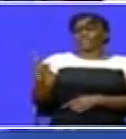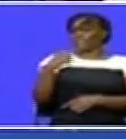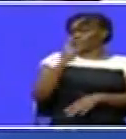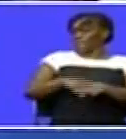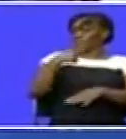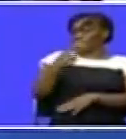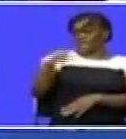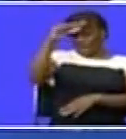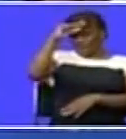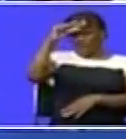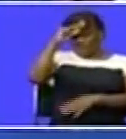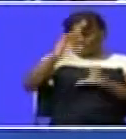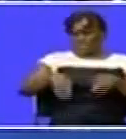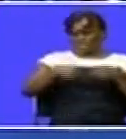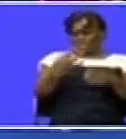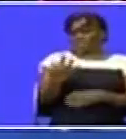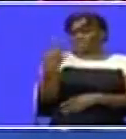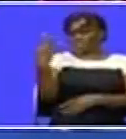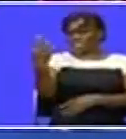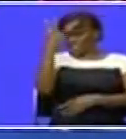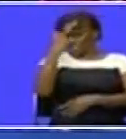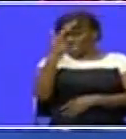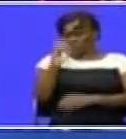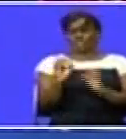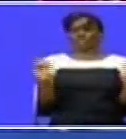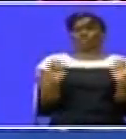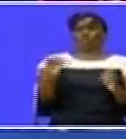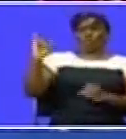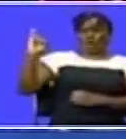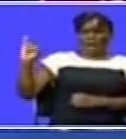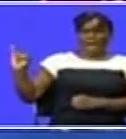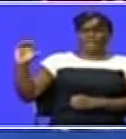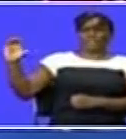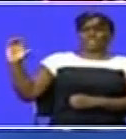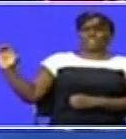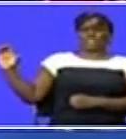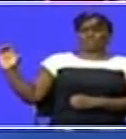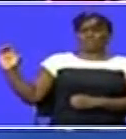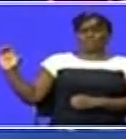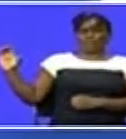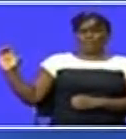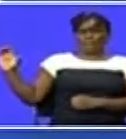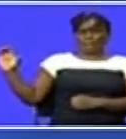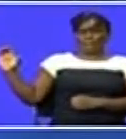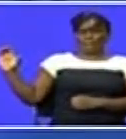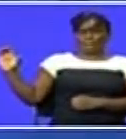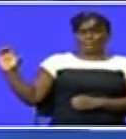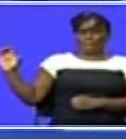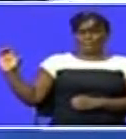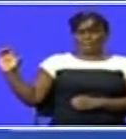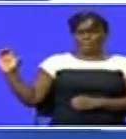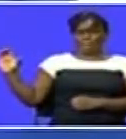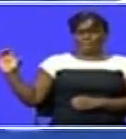said the government will not hand over three Kenyans sought by the Hague-based International Criminal Court for obstructing justice.